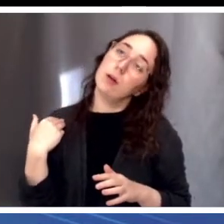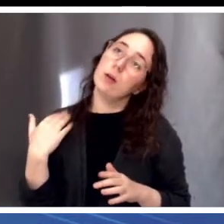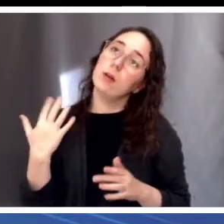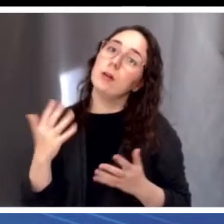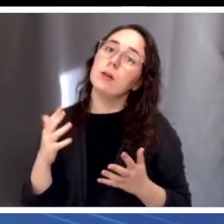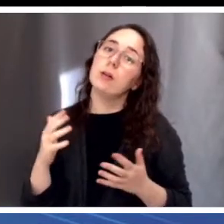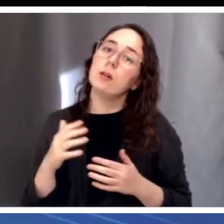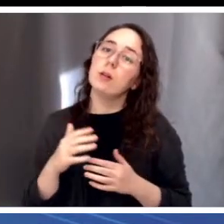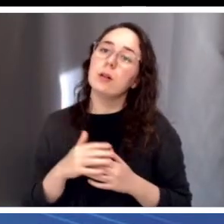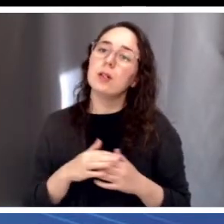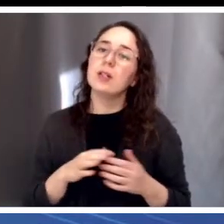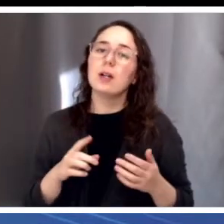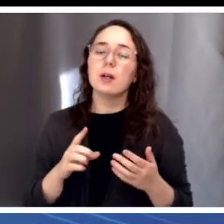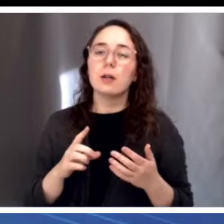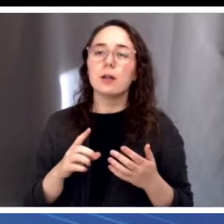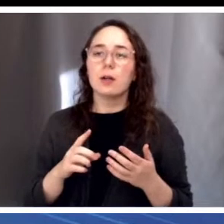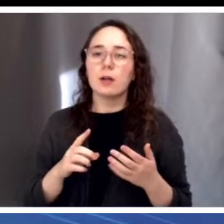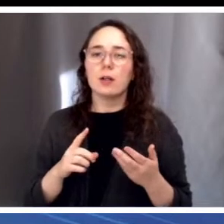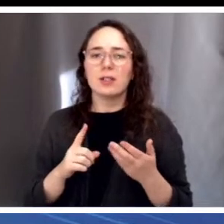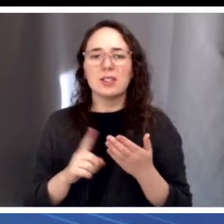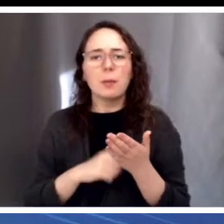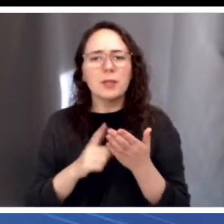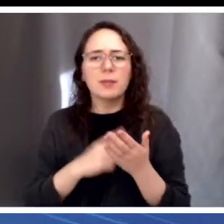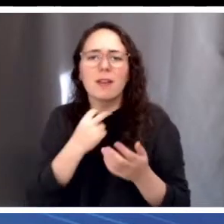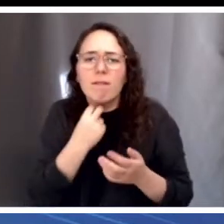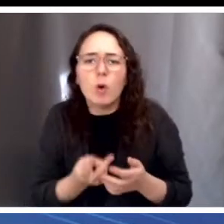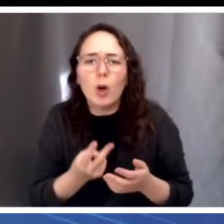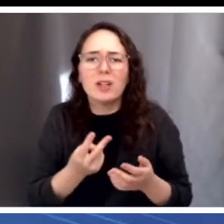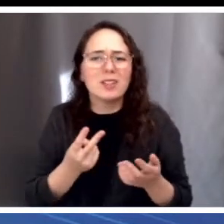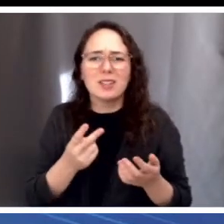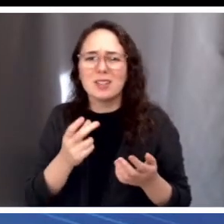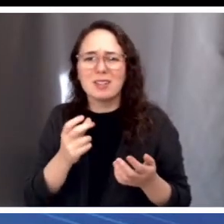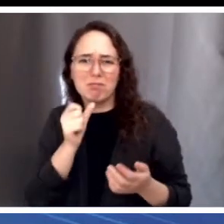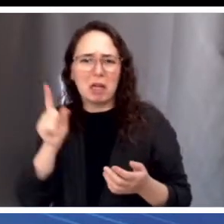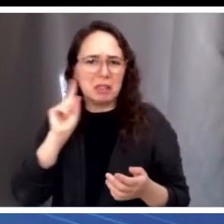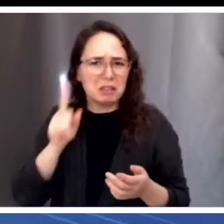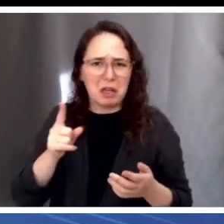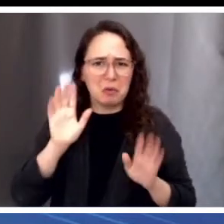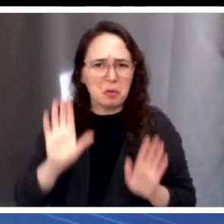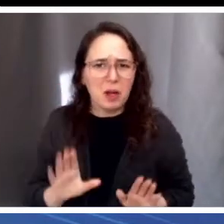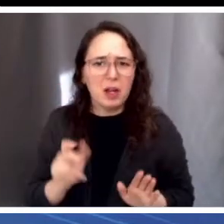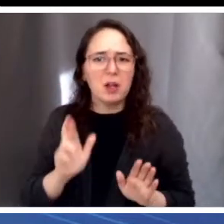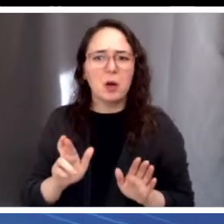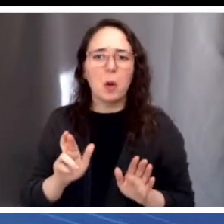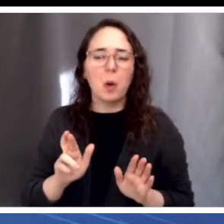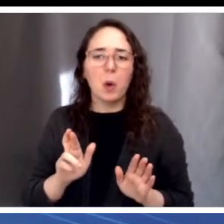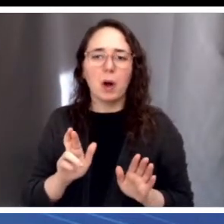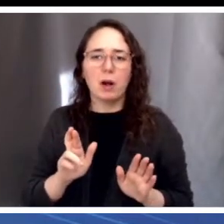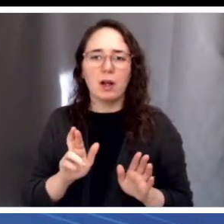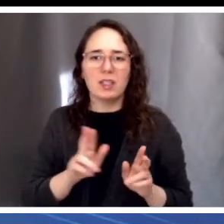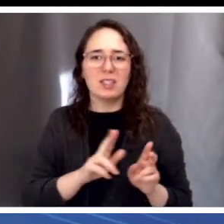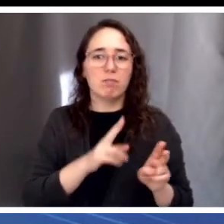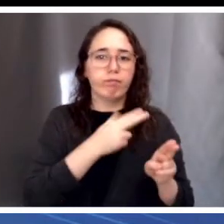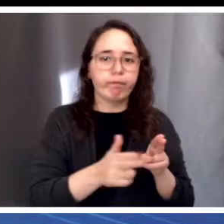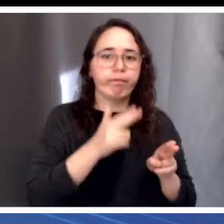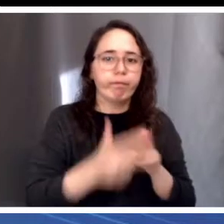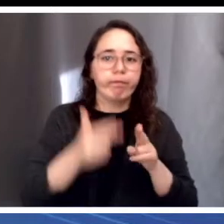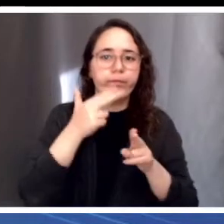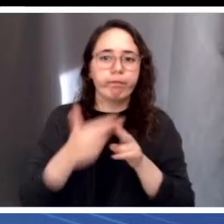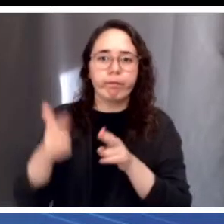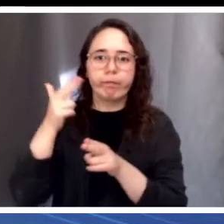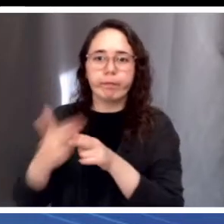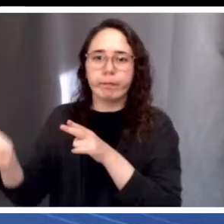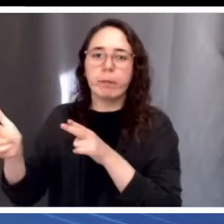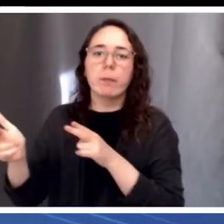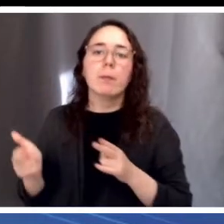abrupt or short or a monotone or what have you, there's many different approaches to audio description. And sometimes that